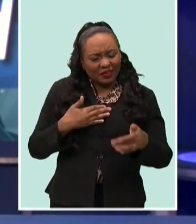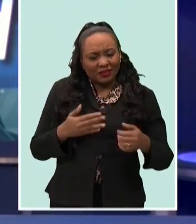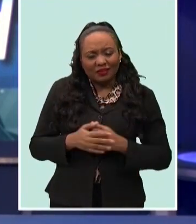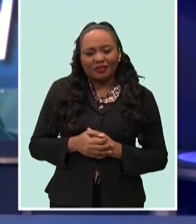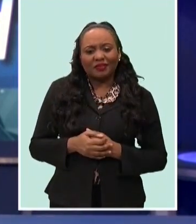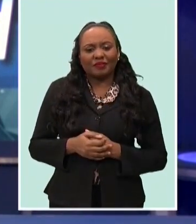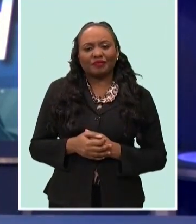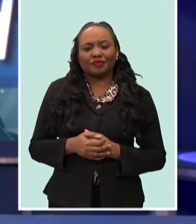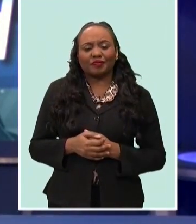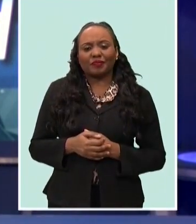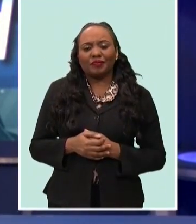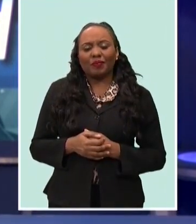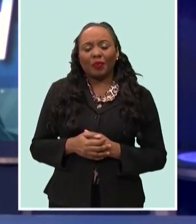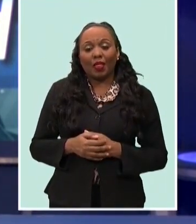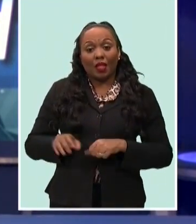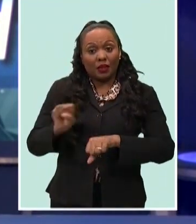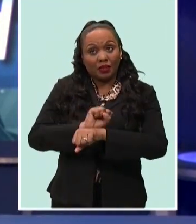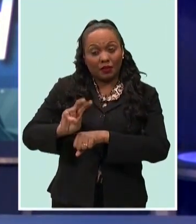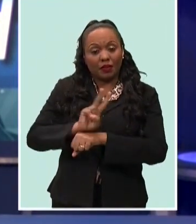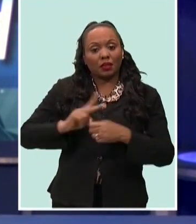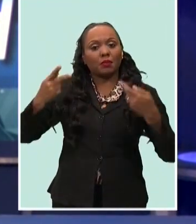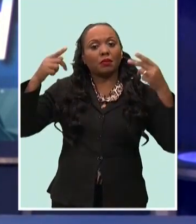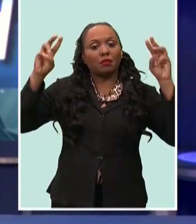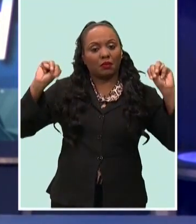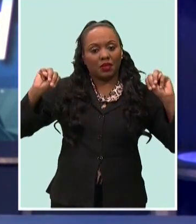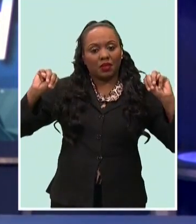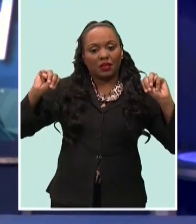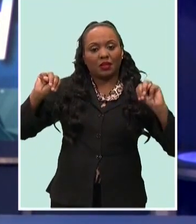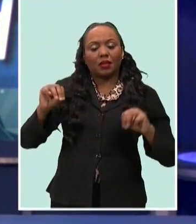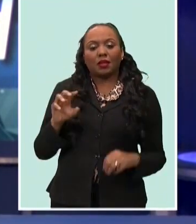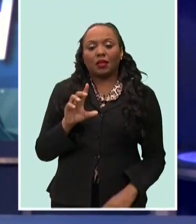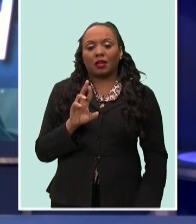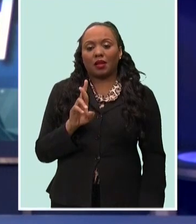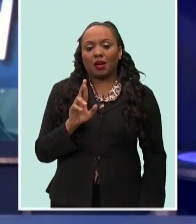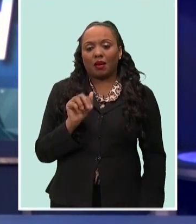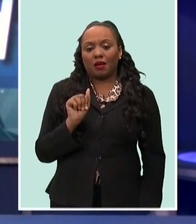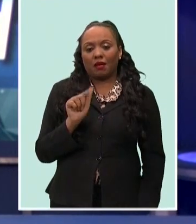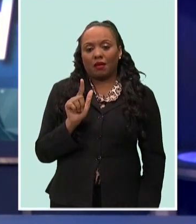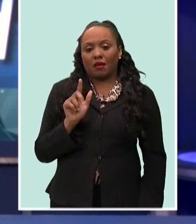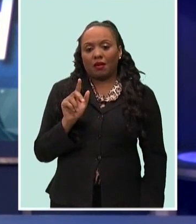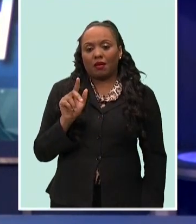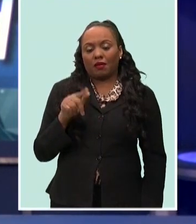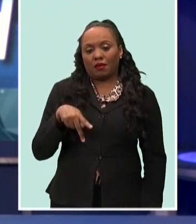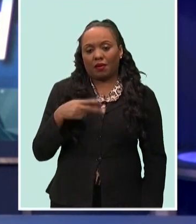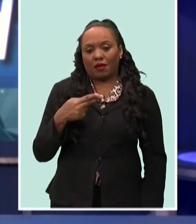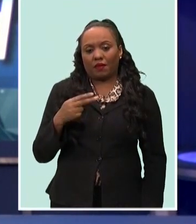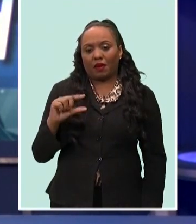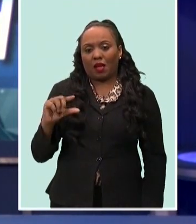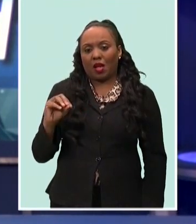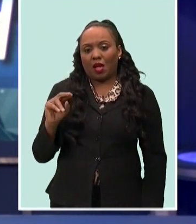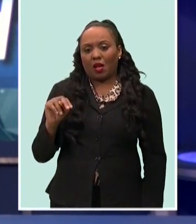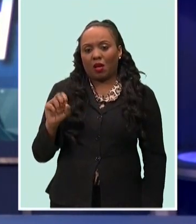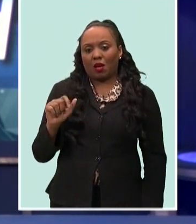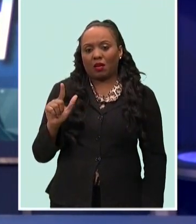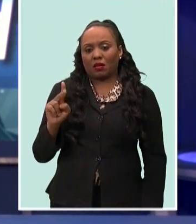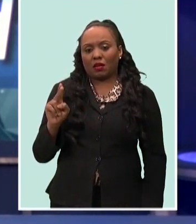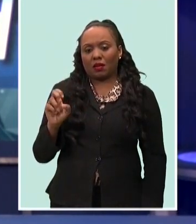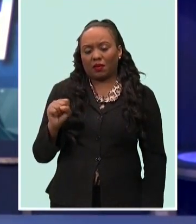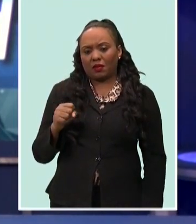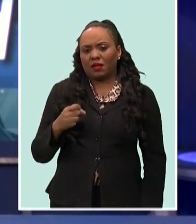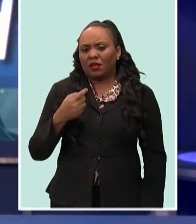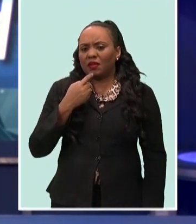Well, Vincentian Prime Minister and Chairman of the Shareholder Governments of Liat, Dr. Ralph Gonzalez, says that public comments about the airline's